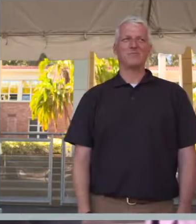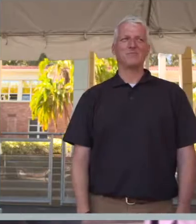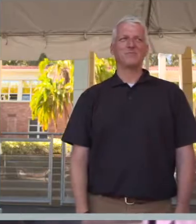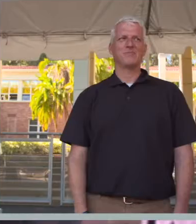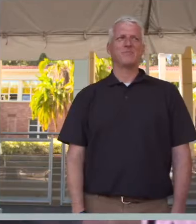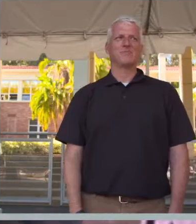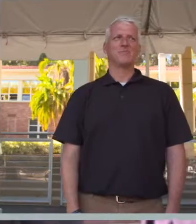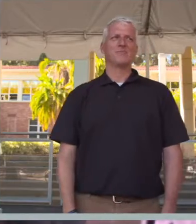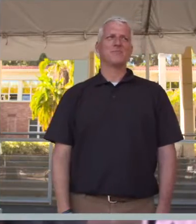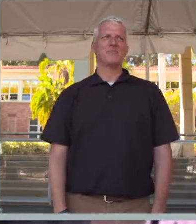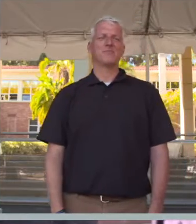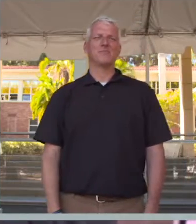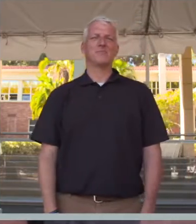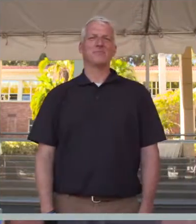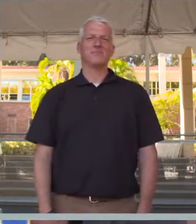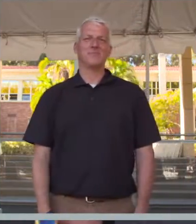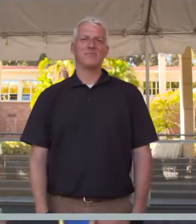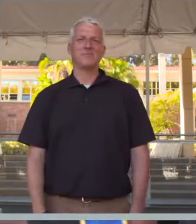Andrew Ung.